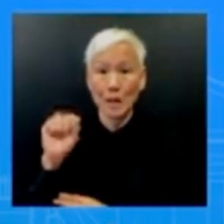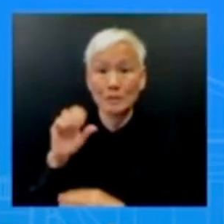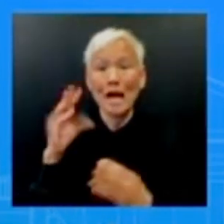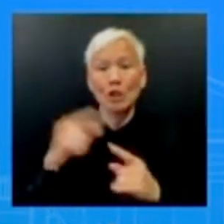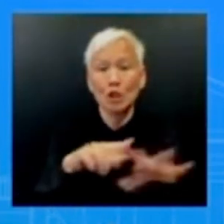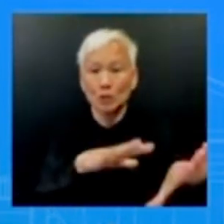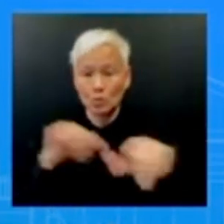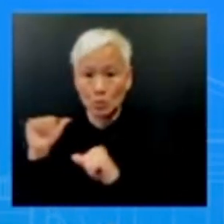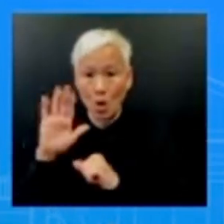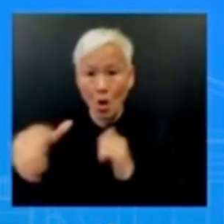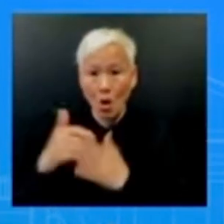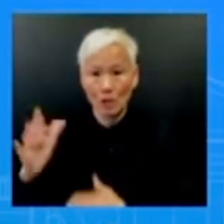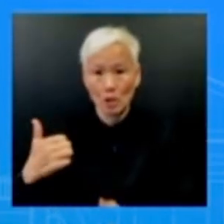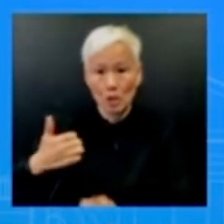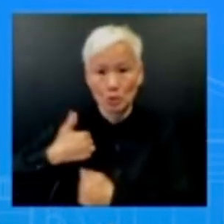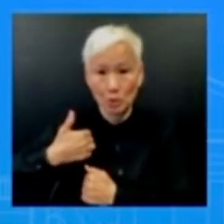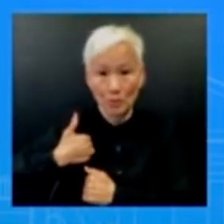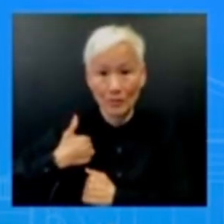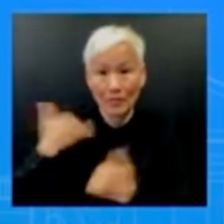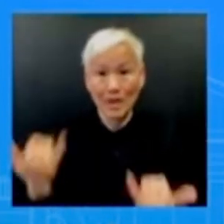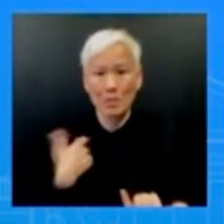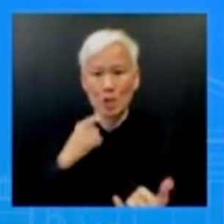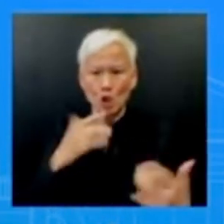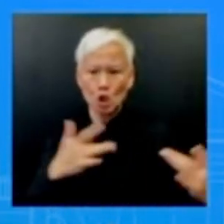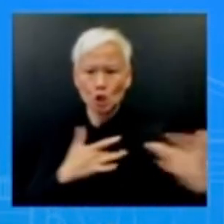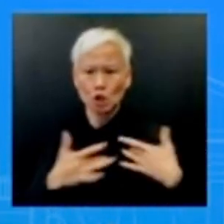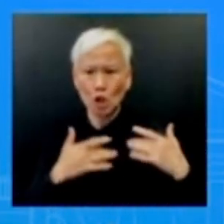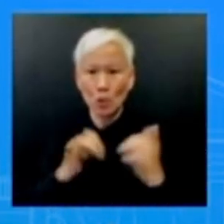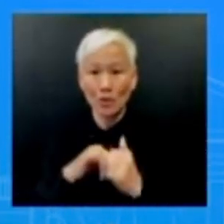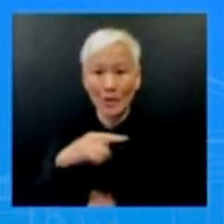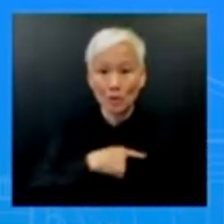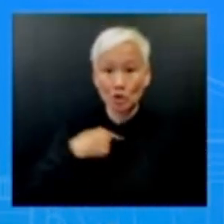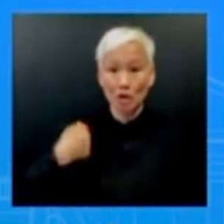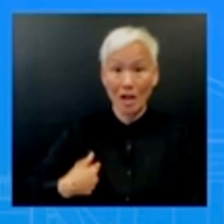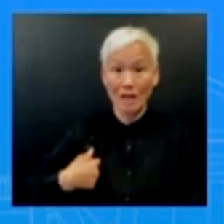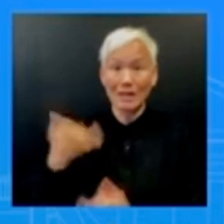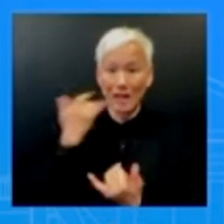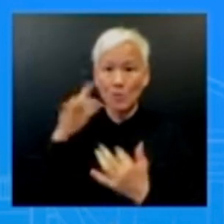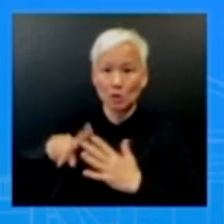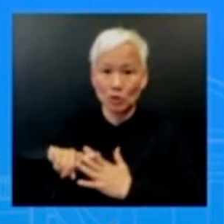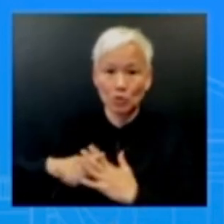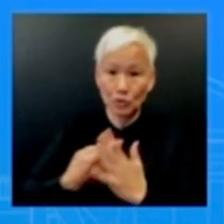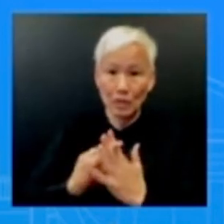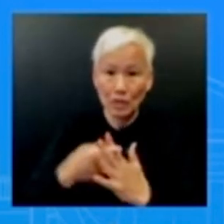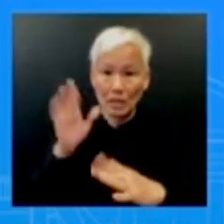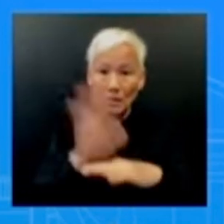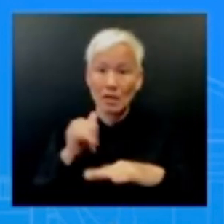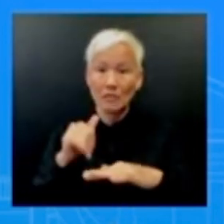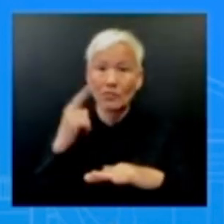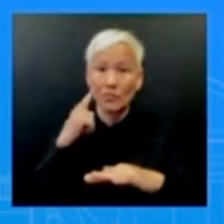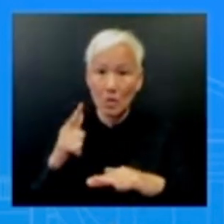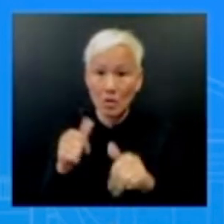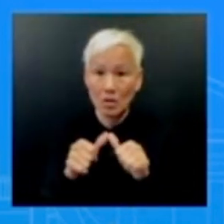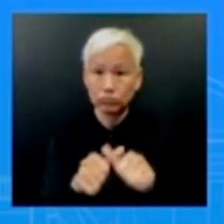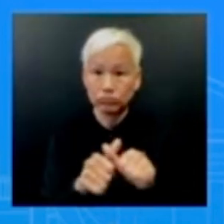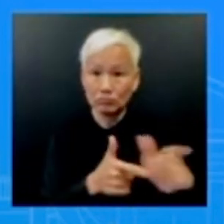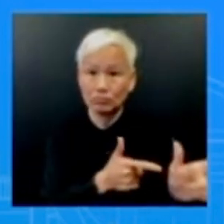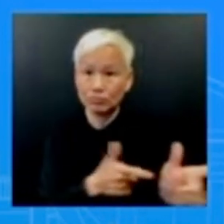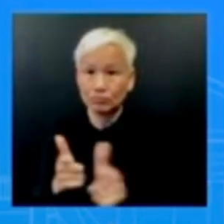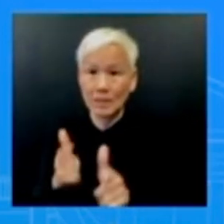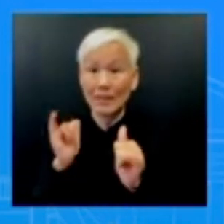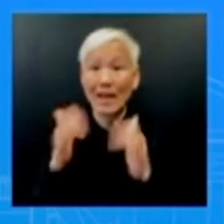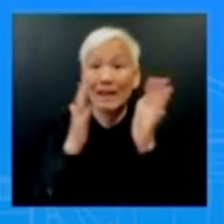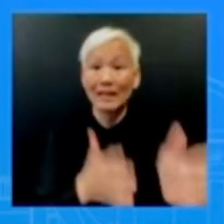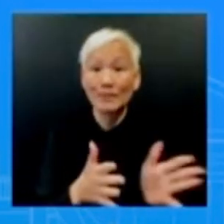China will reiterate calls for a ceasefire that leaves Russian forces inside Ukraine's sovereign territory. Now, any